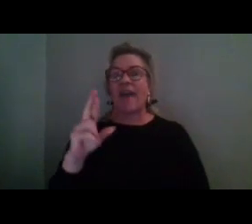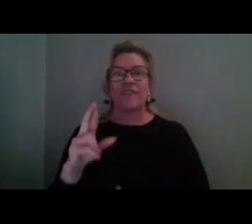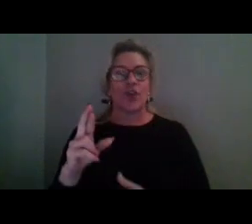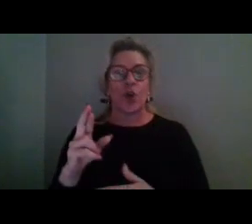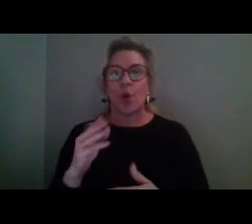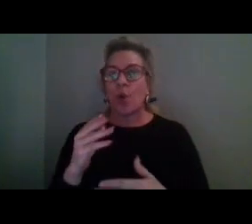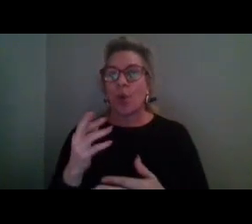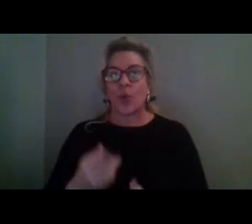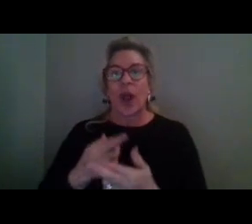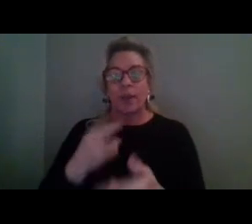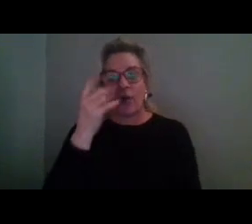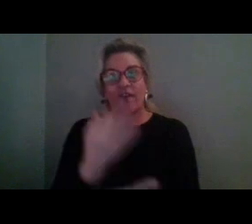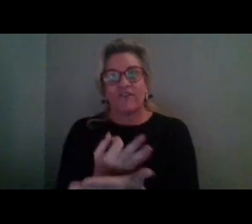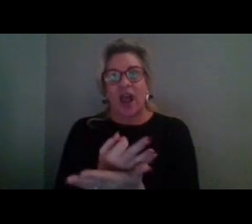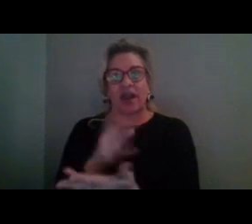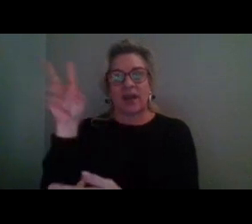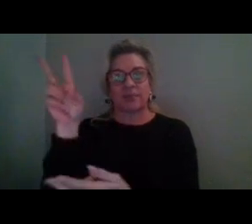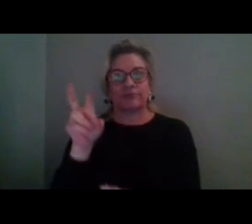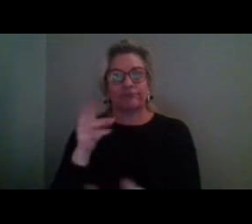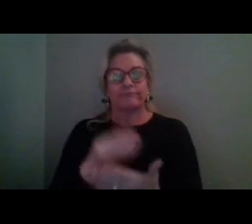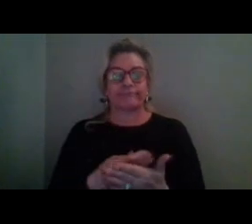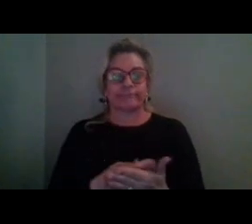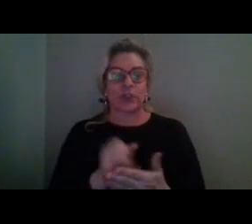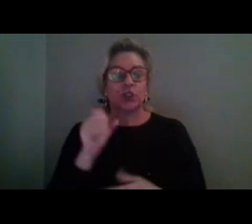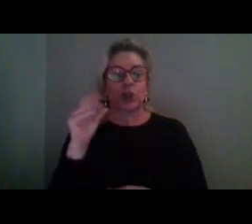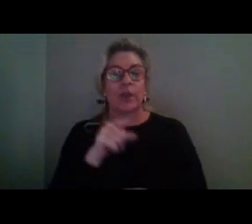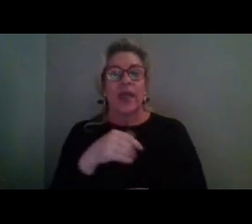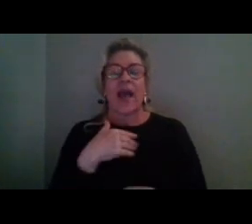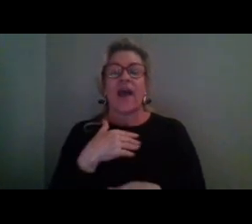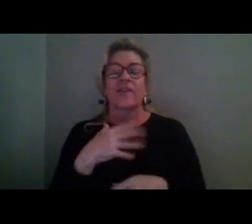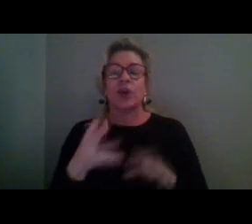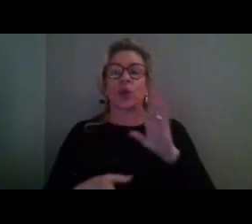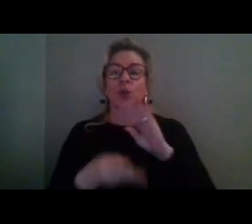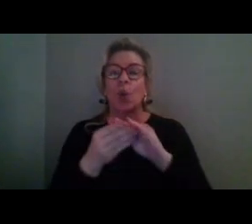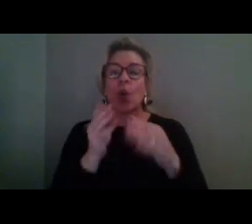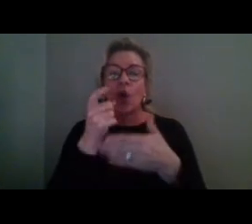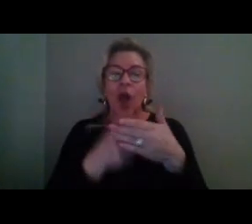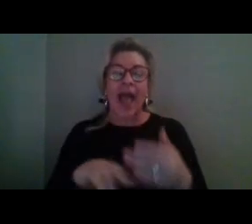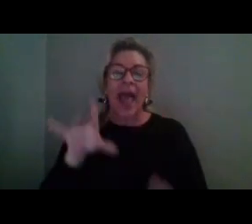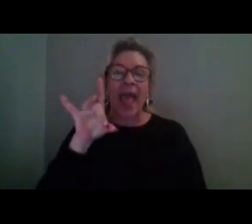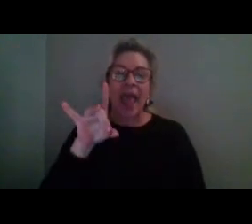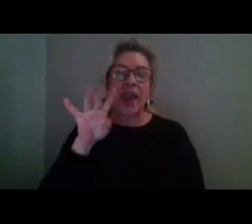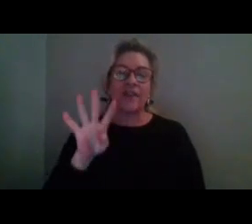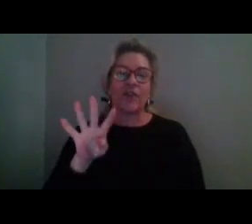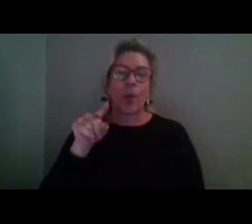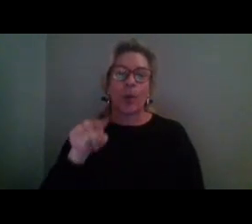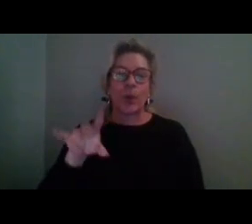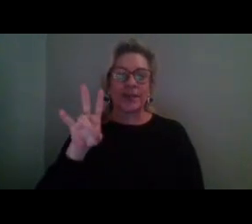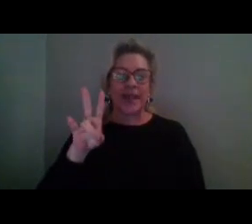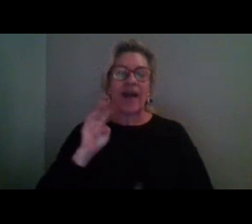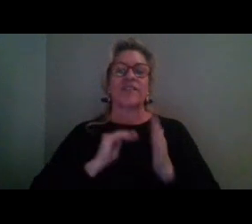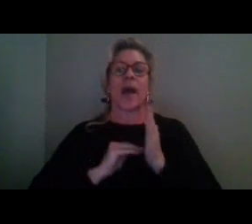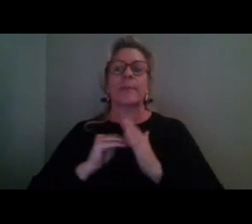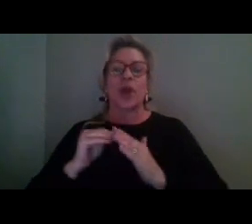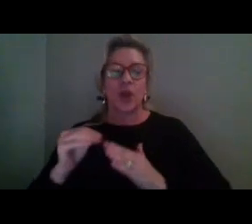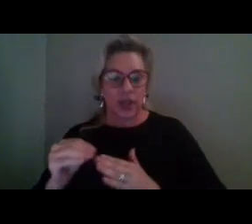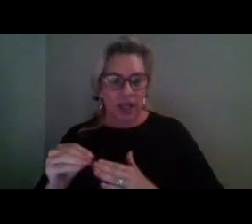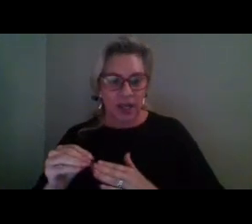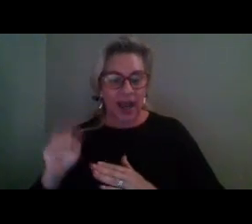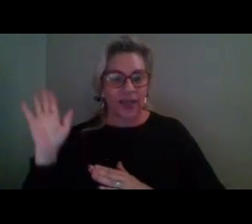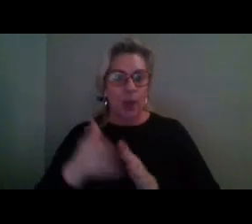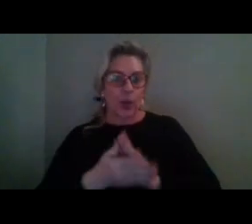recommended for funding. And so this has a total project cost of $84.7 million. And an ATP